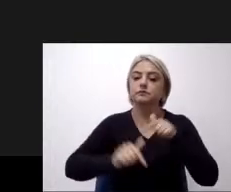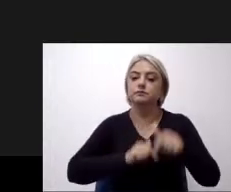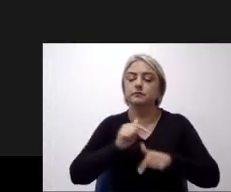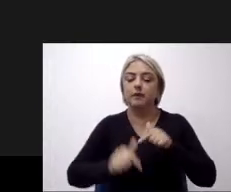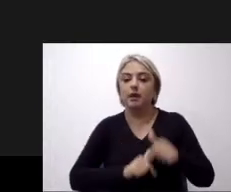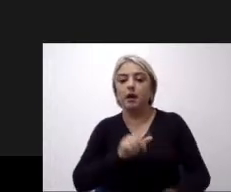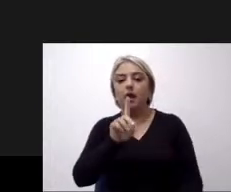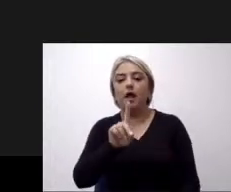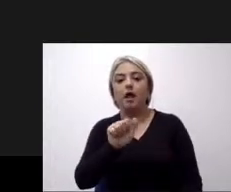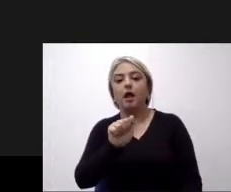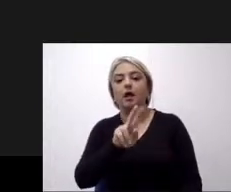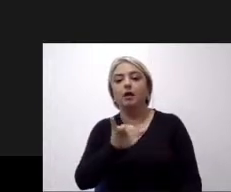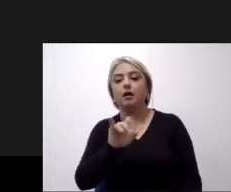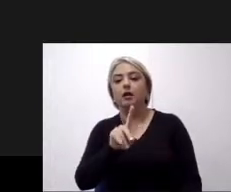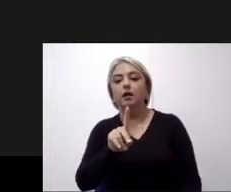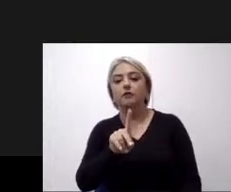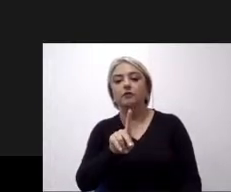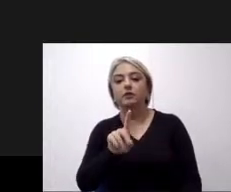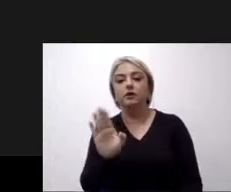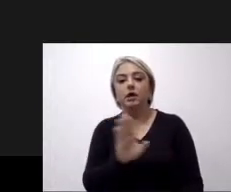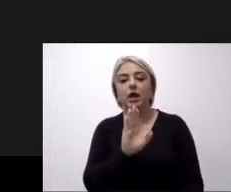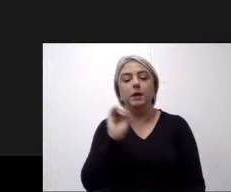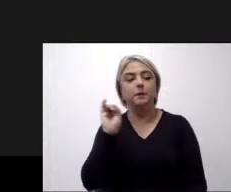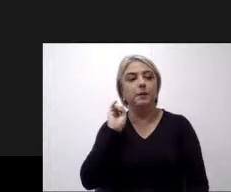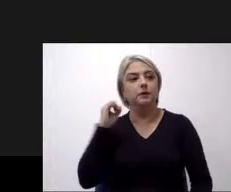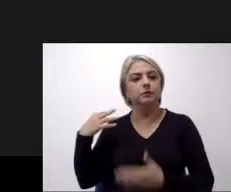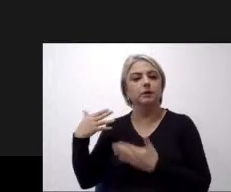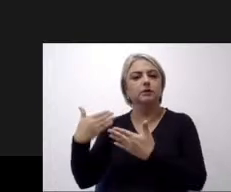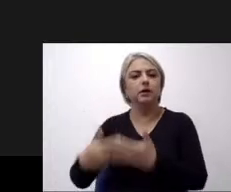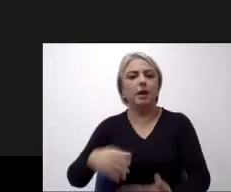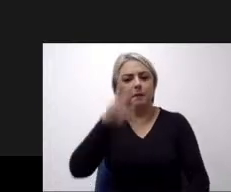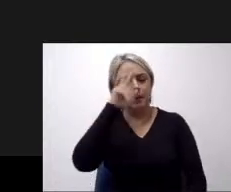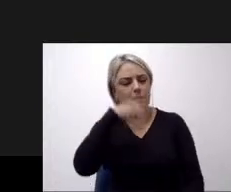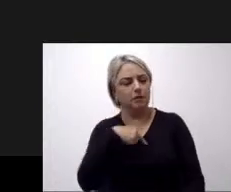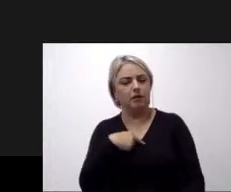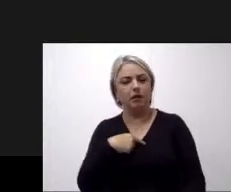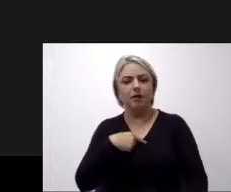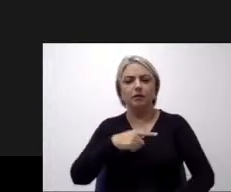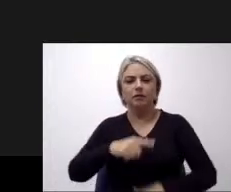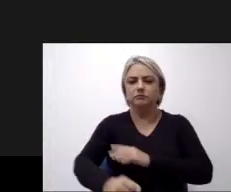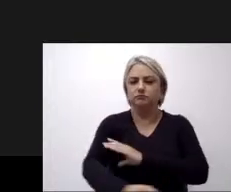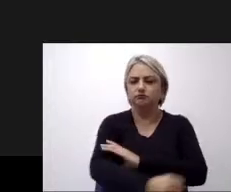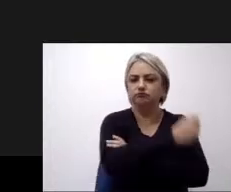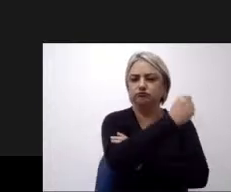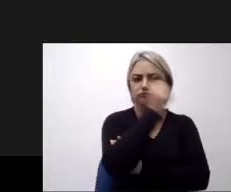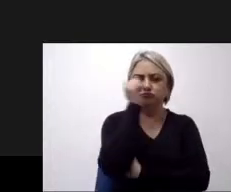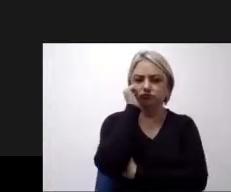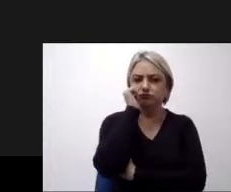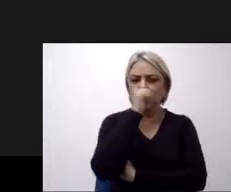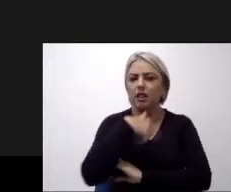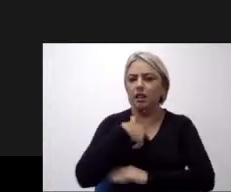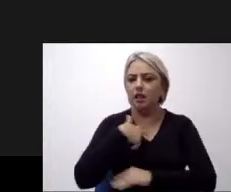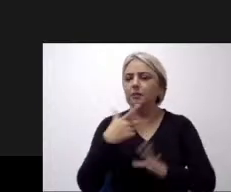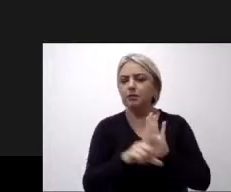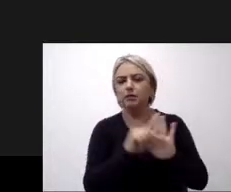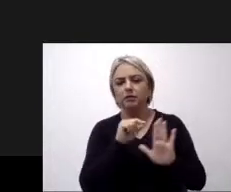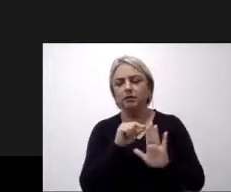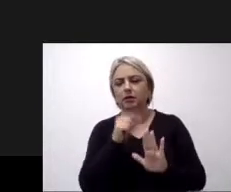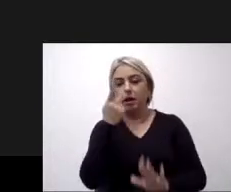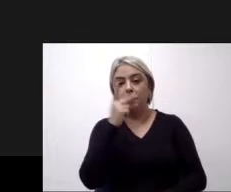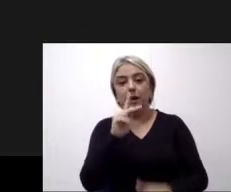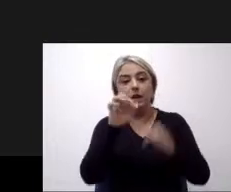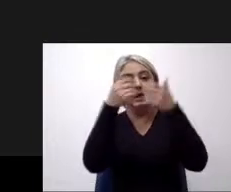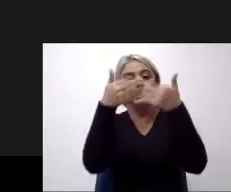personal trajectories of feminist activists has also been examined to explain the links existing